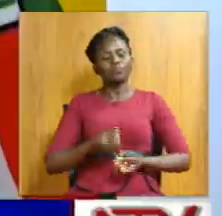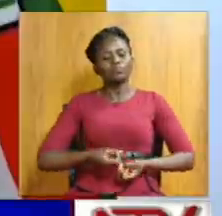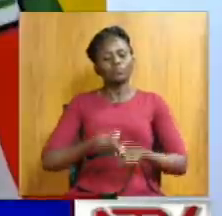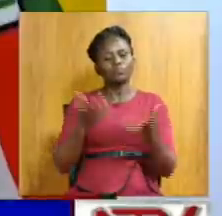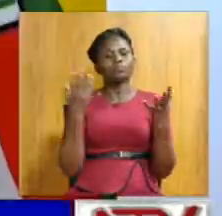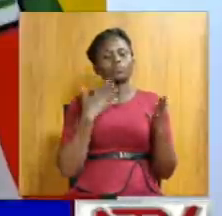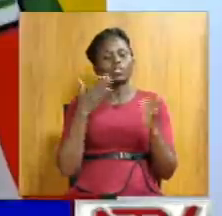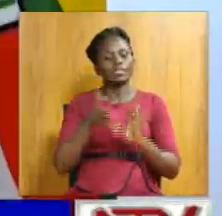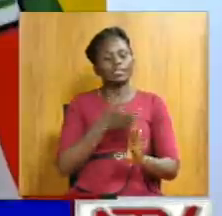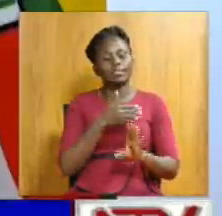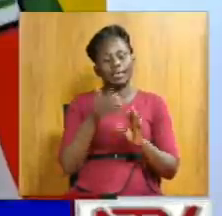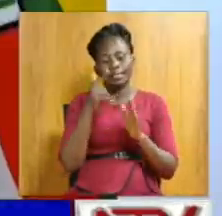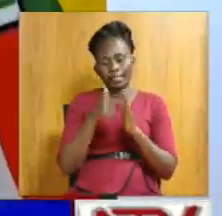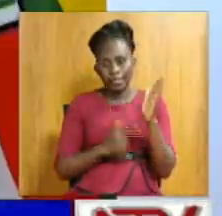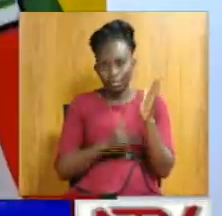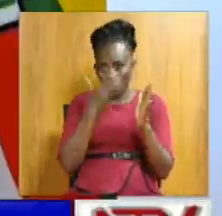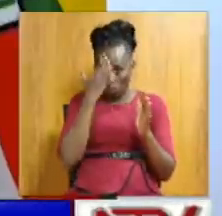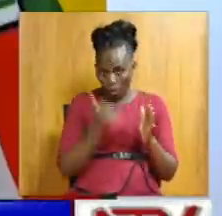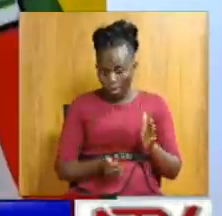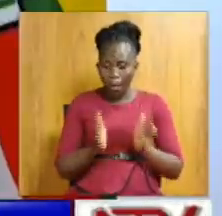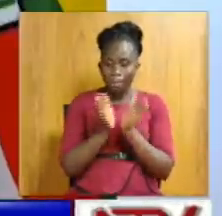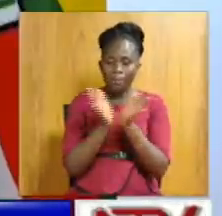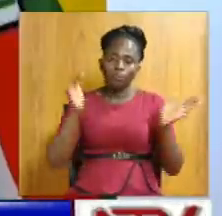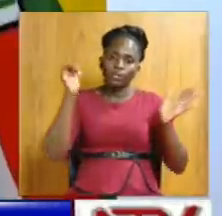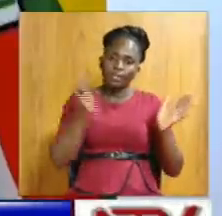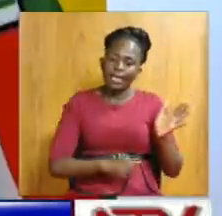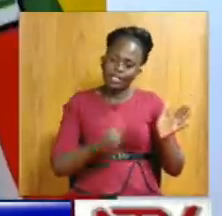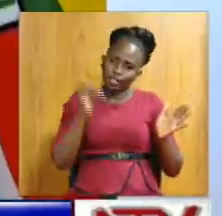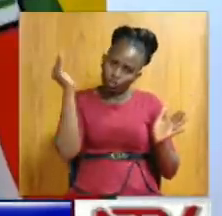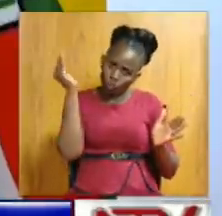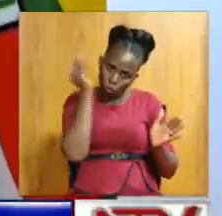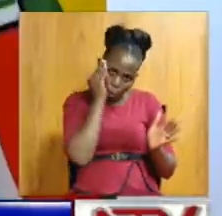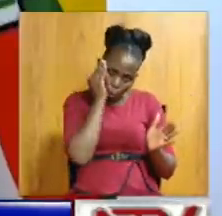is also informed and can knowledgeably